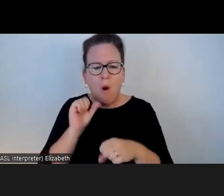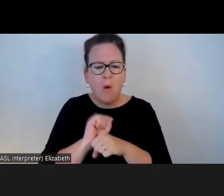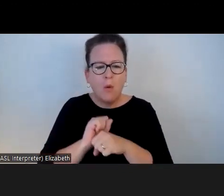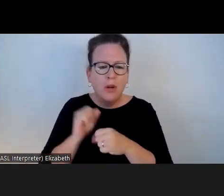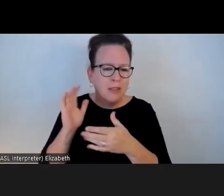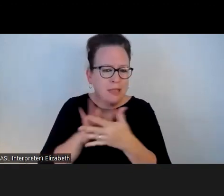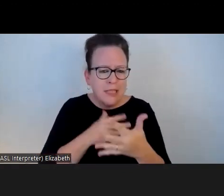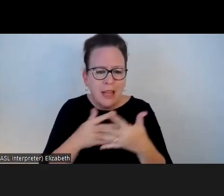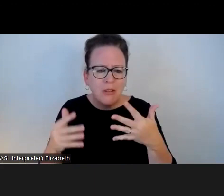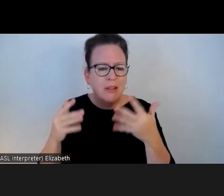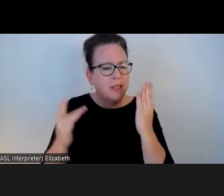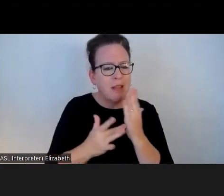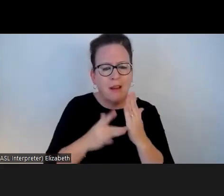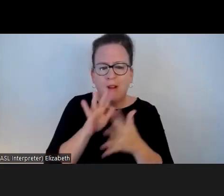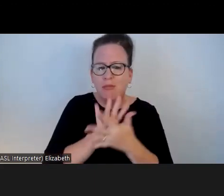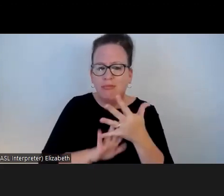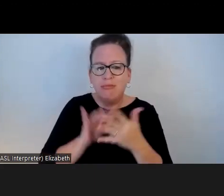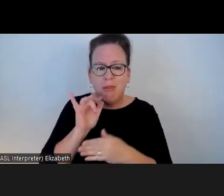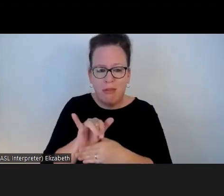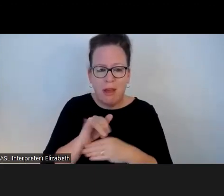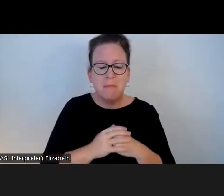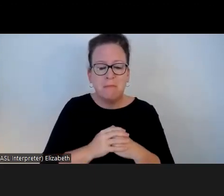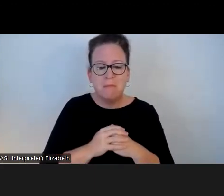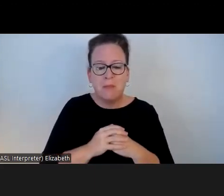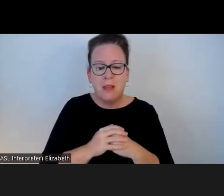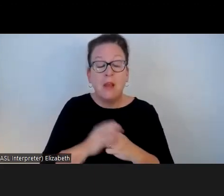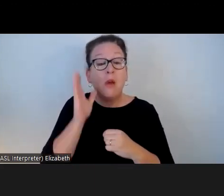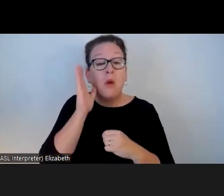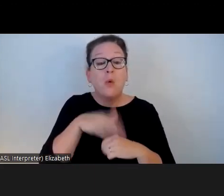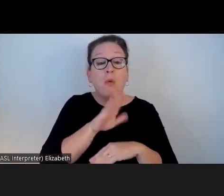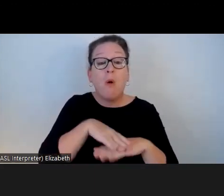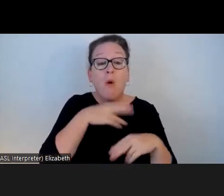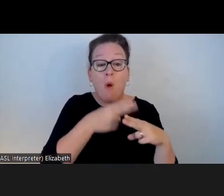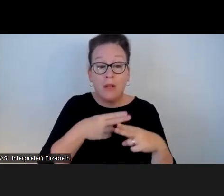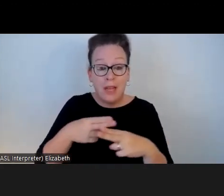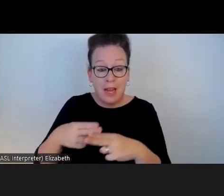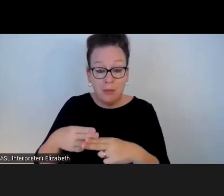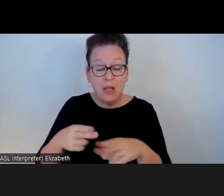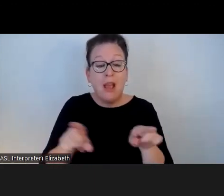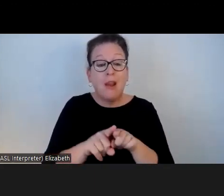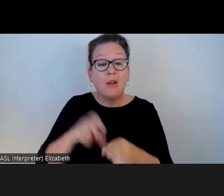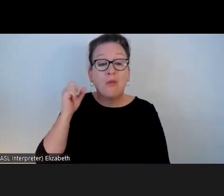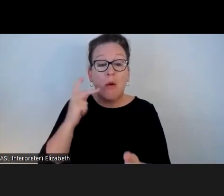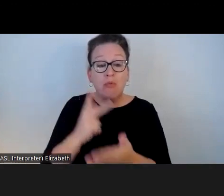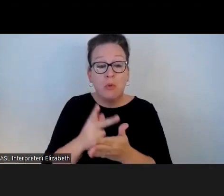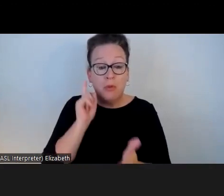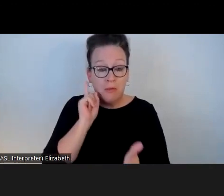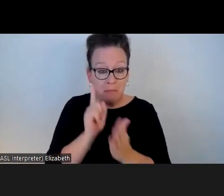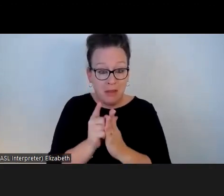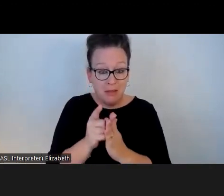And we will do roll call and approval of minutes, and then I would love